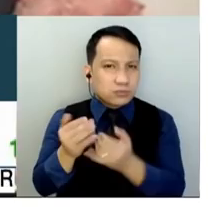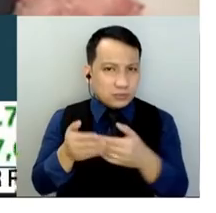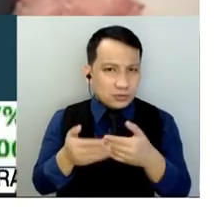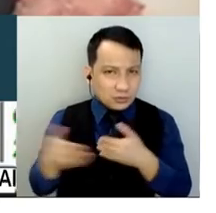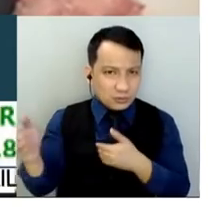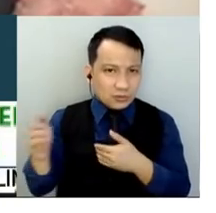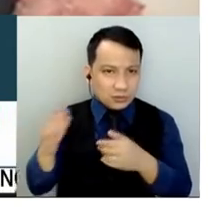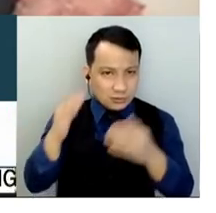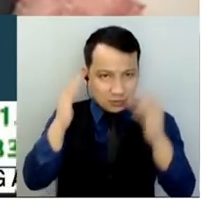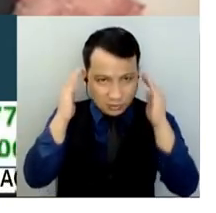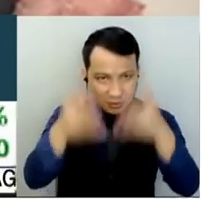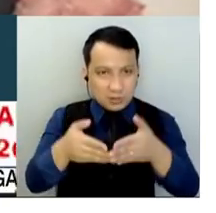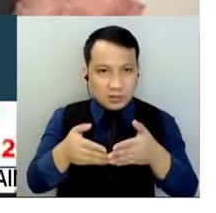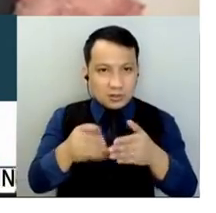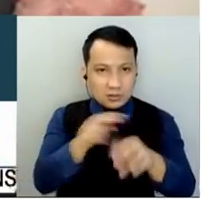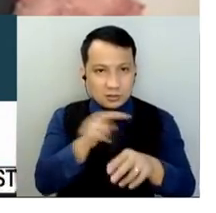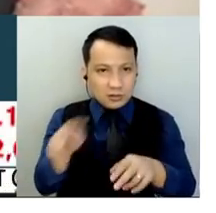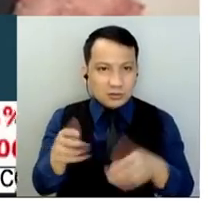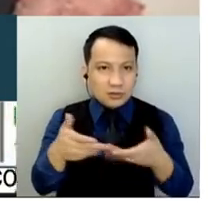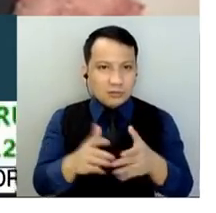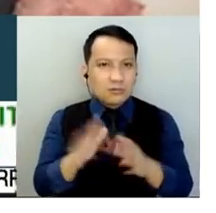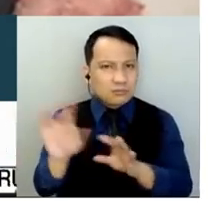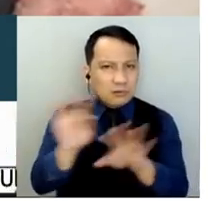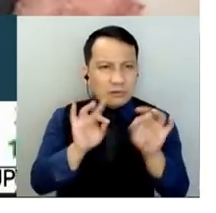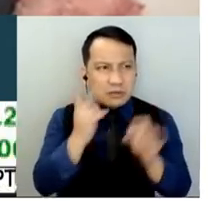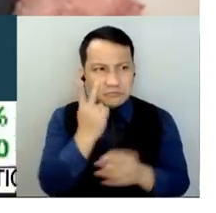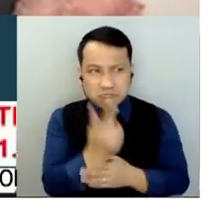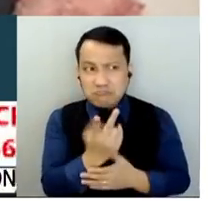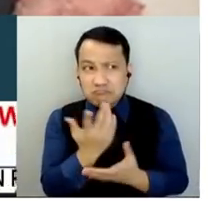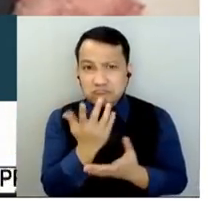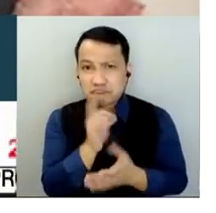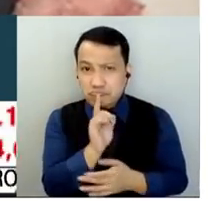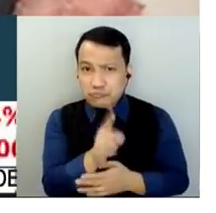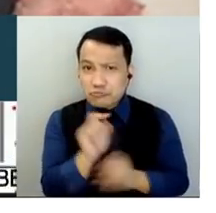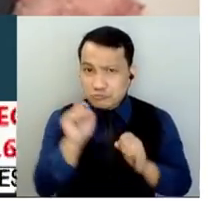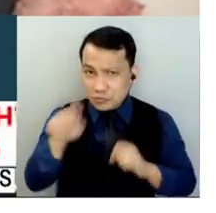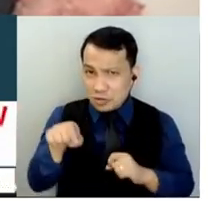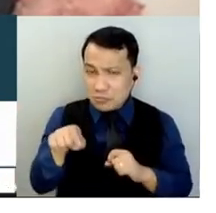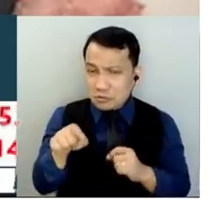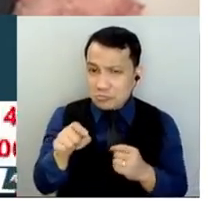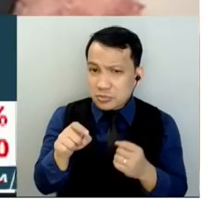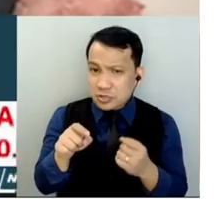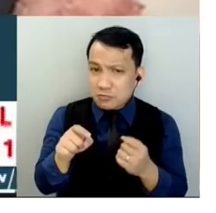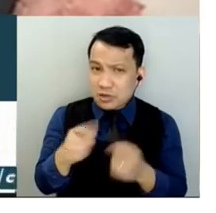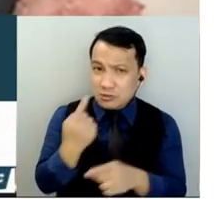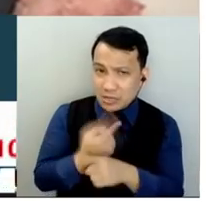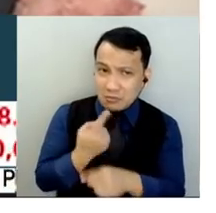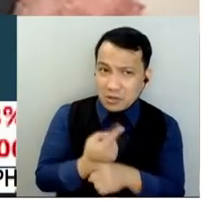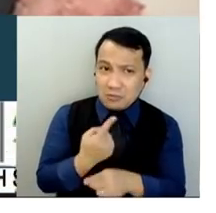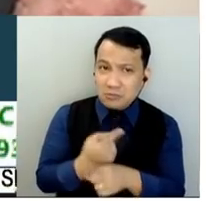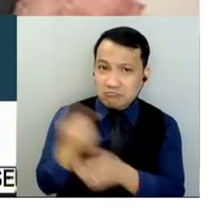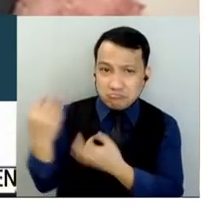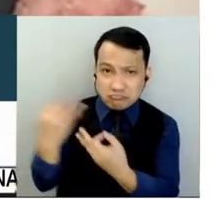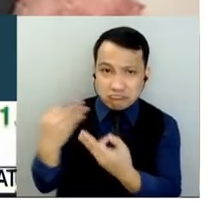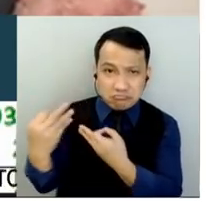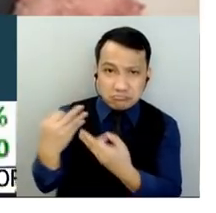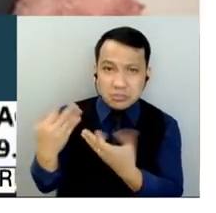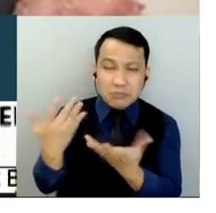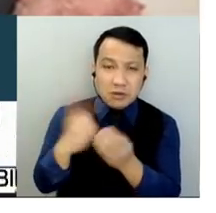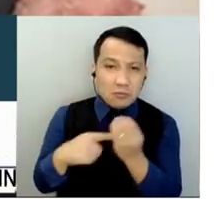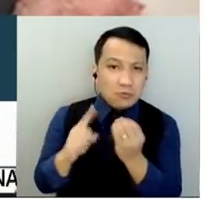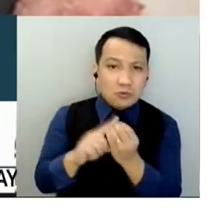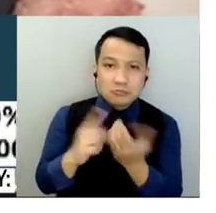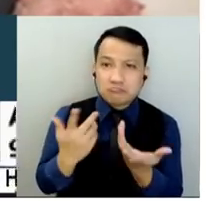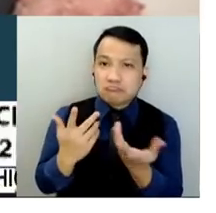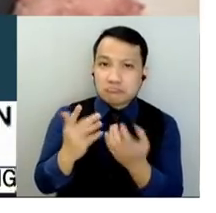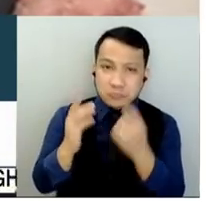pursue. I'll let me find out if indeed there's some merit to their explanation that, you